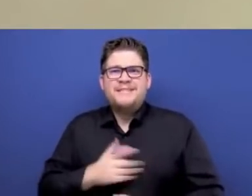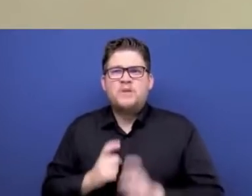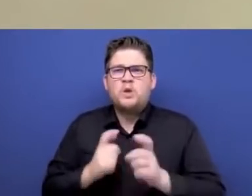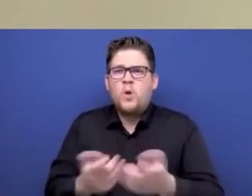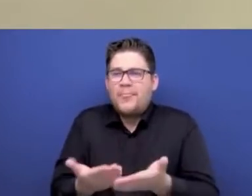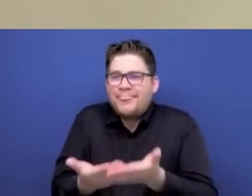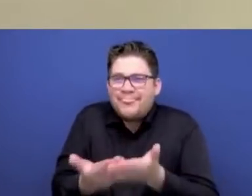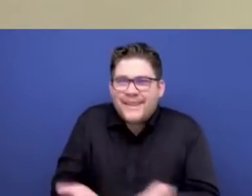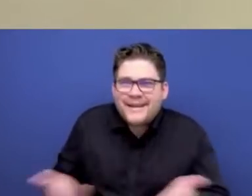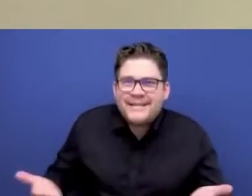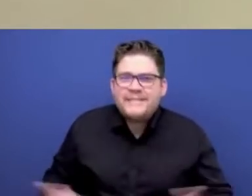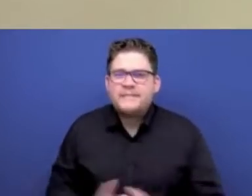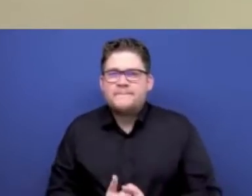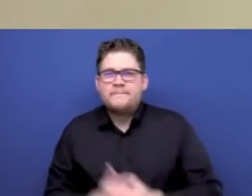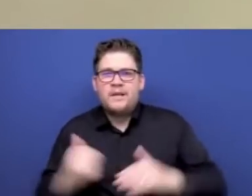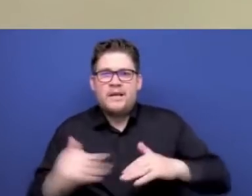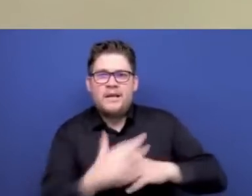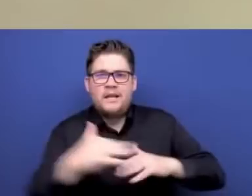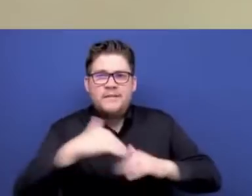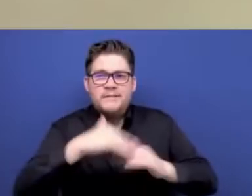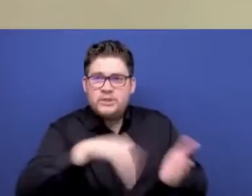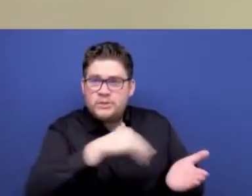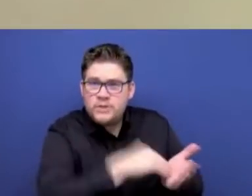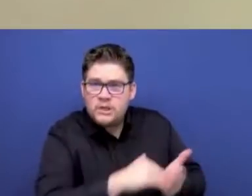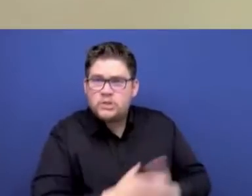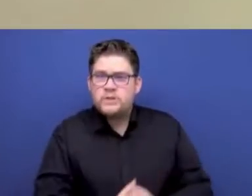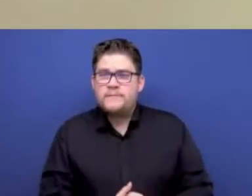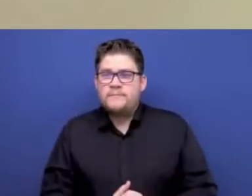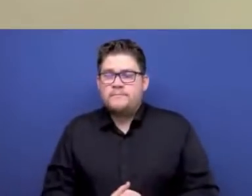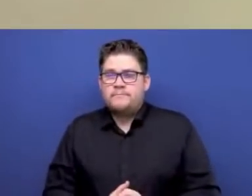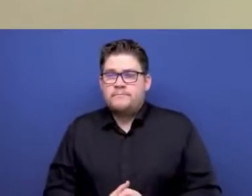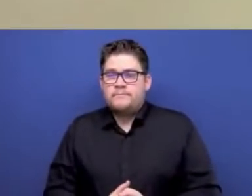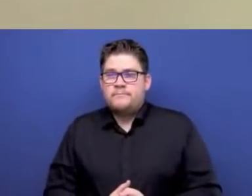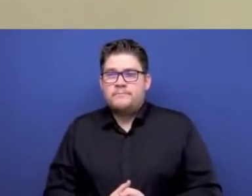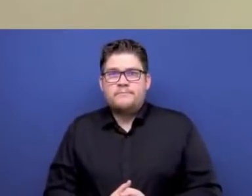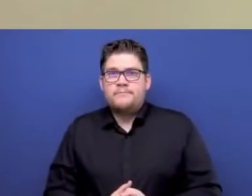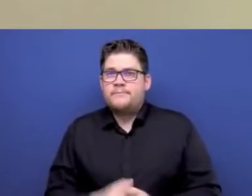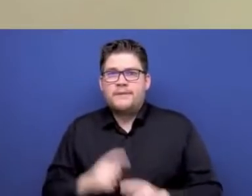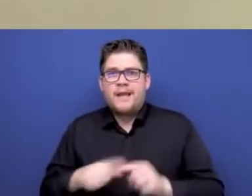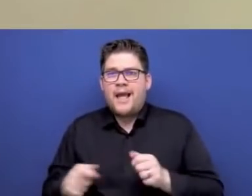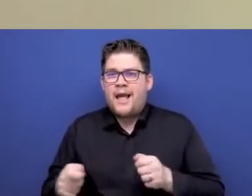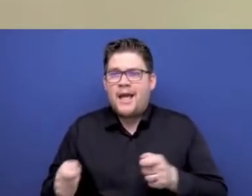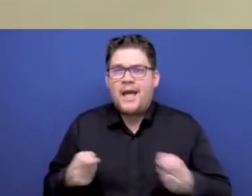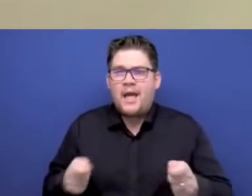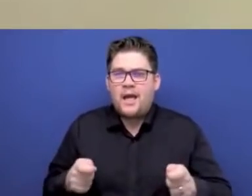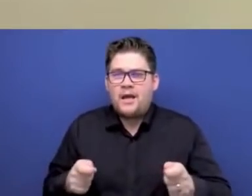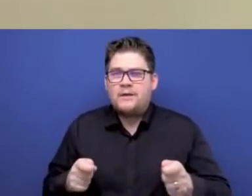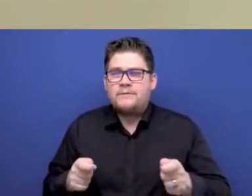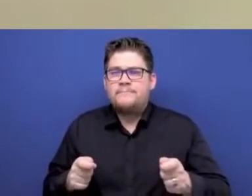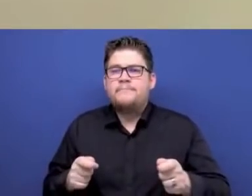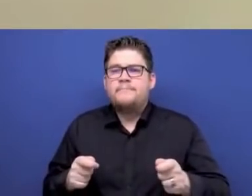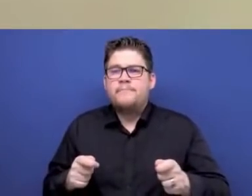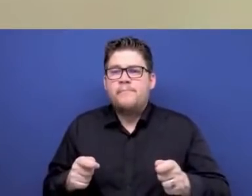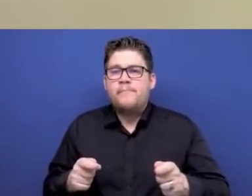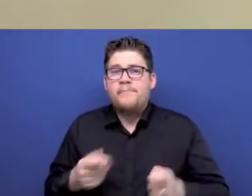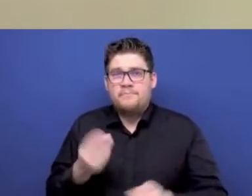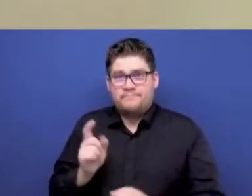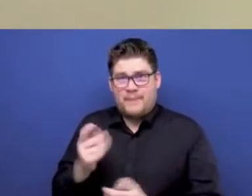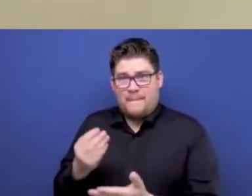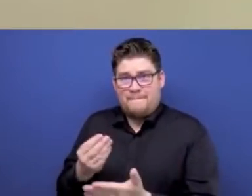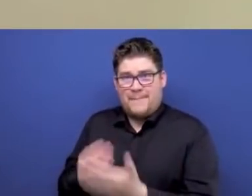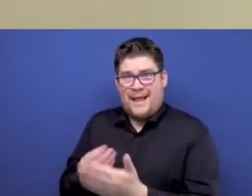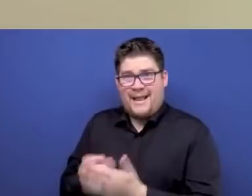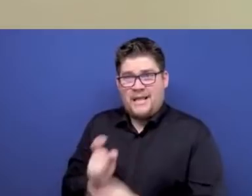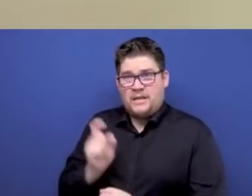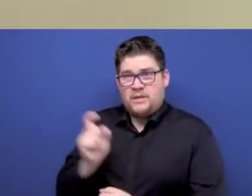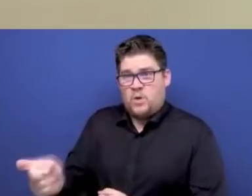to accept or manage material donations. Unless a community has asked for specific goods, British Columbians who wish to help are asked to